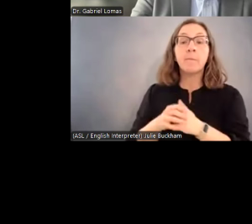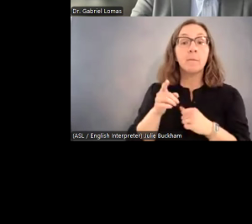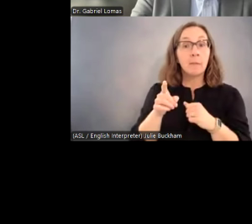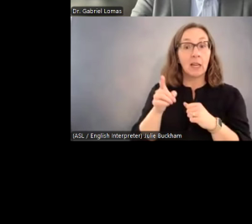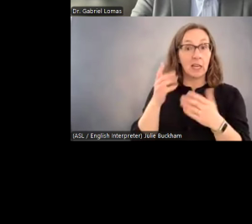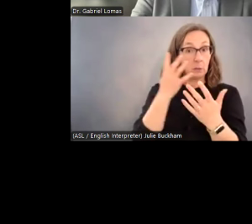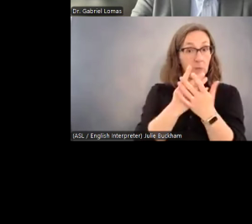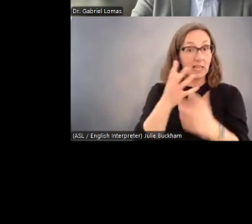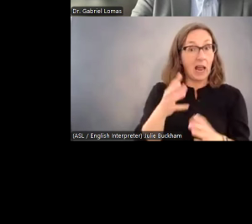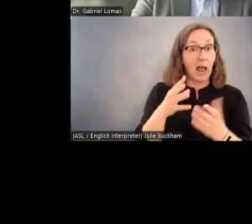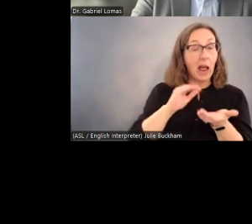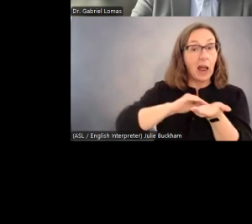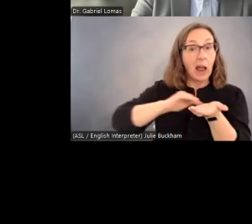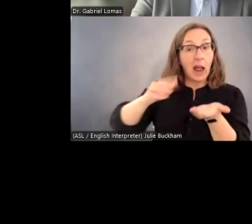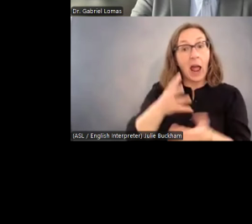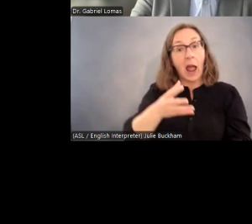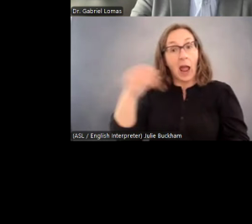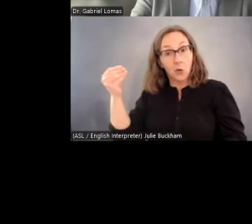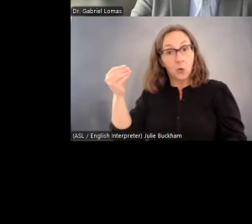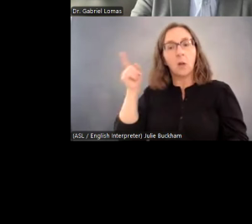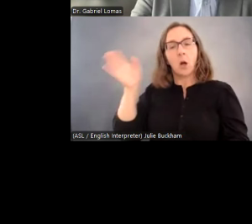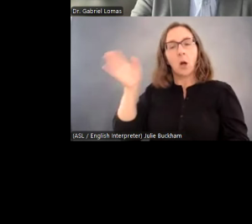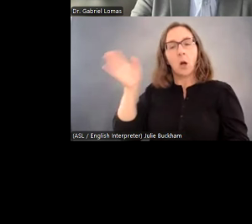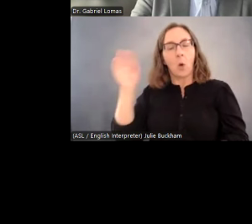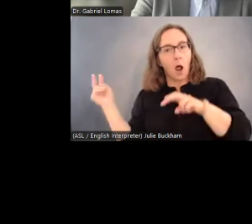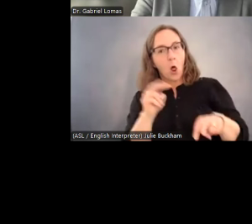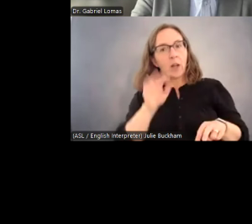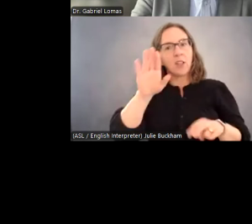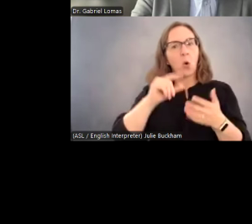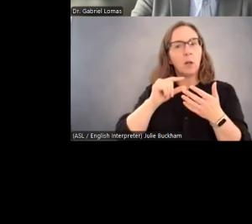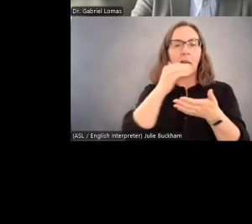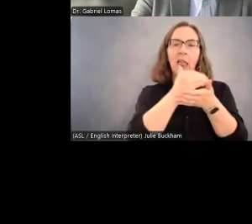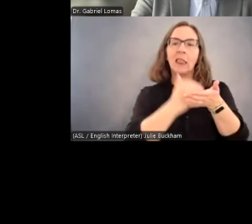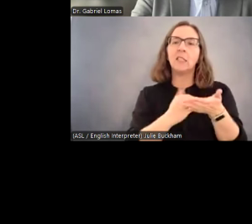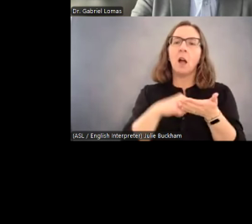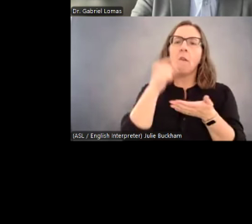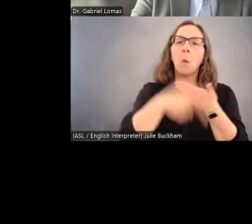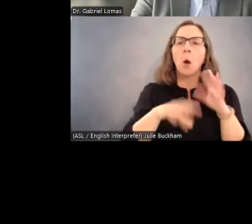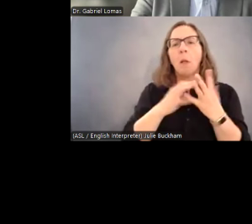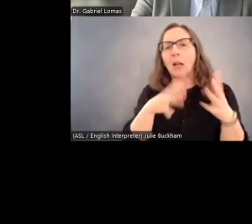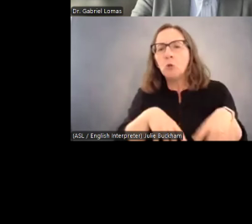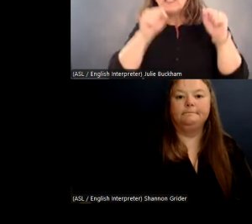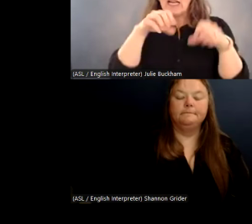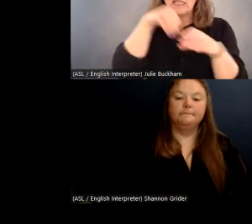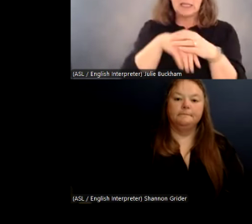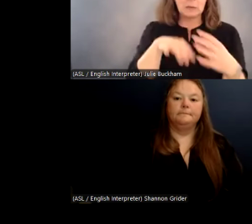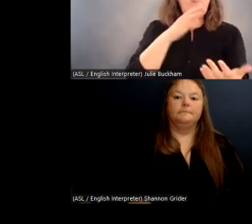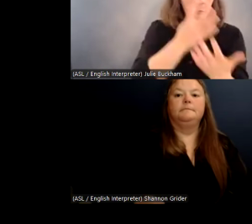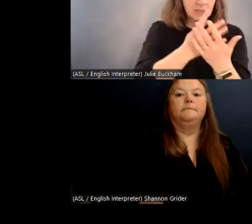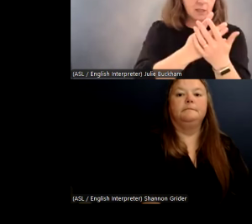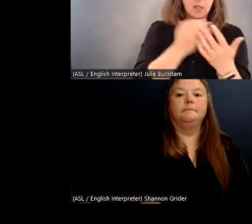the programs that you were in while in the prison system. So if you're in prison because of substance use